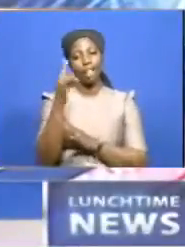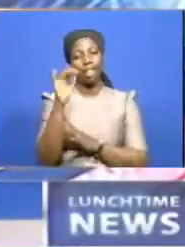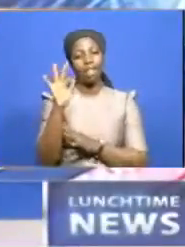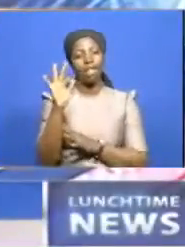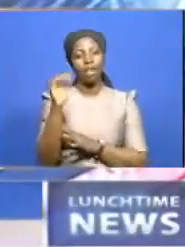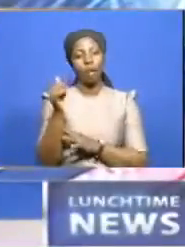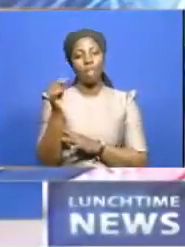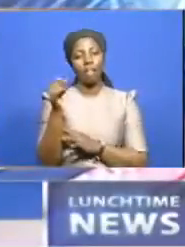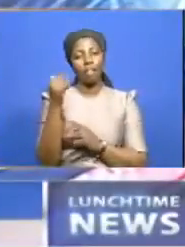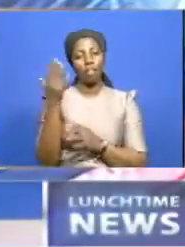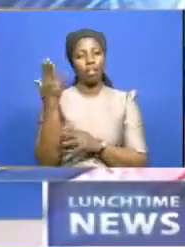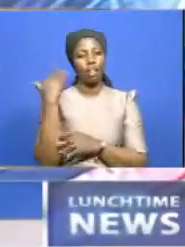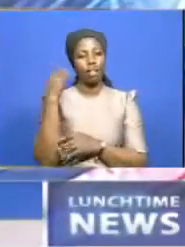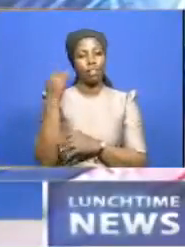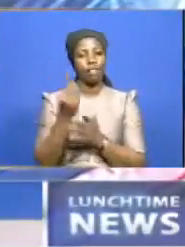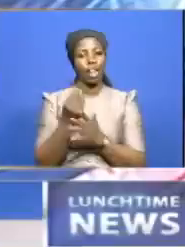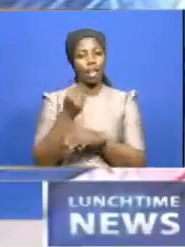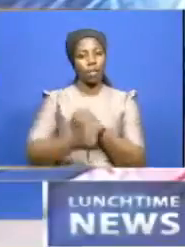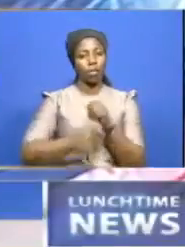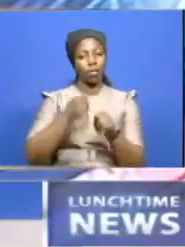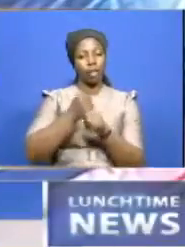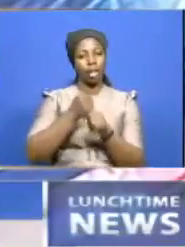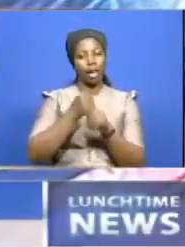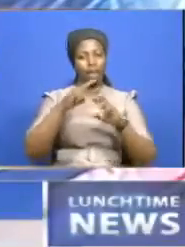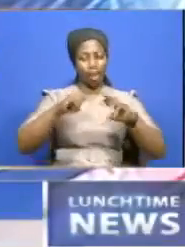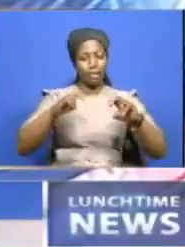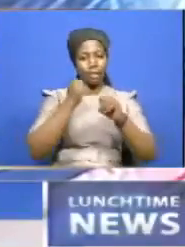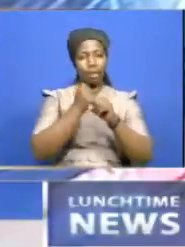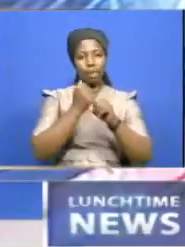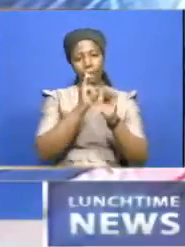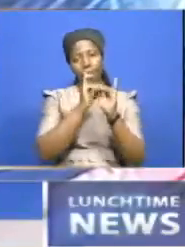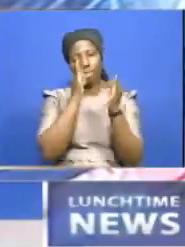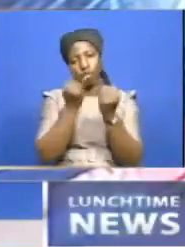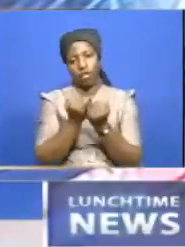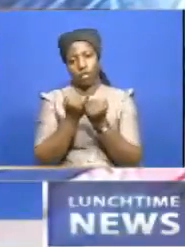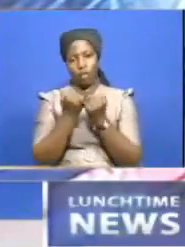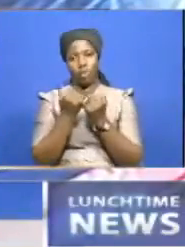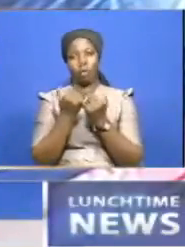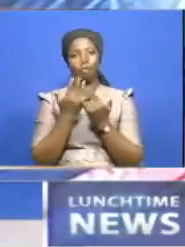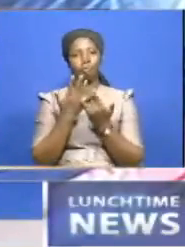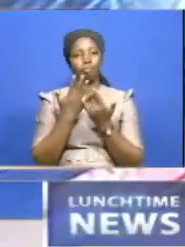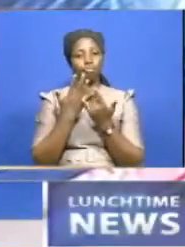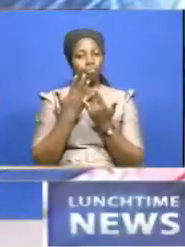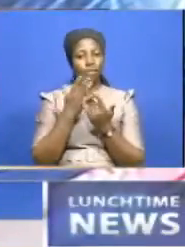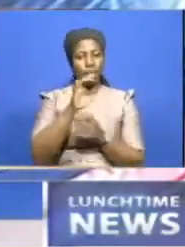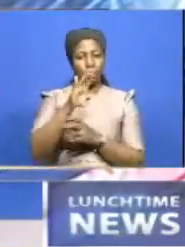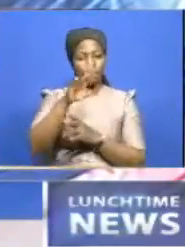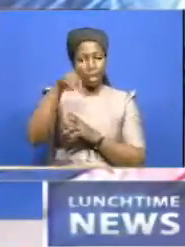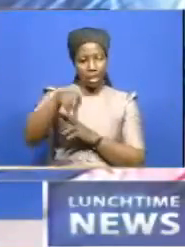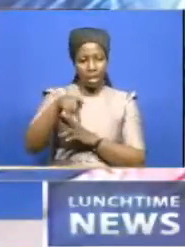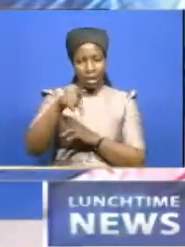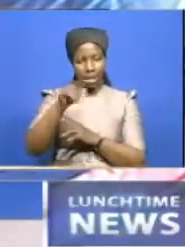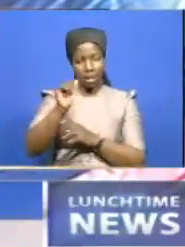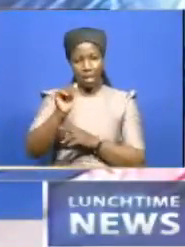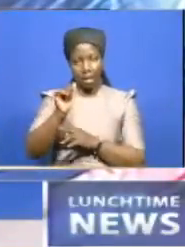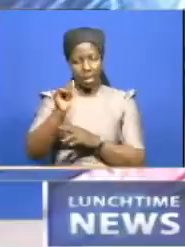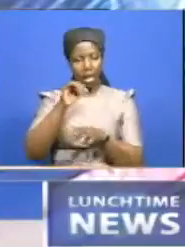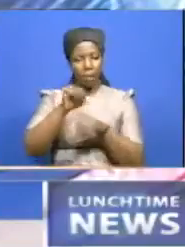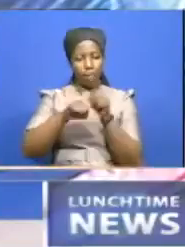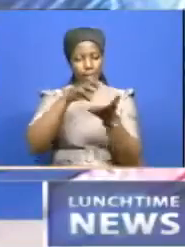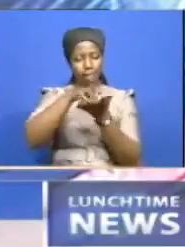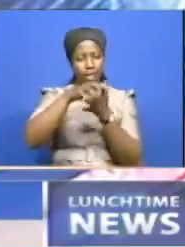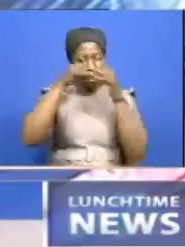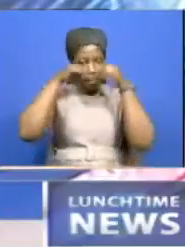of the last financial year. According to a survey carried out by the Institute of Certified Public Accountants of Kenya on the status of